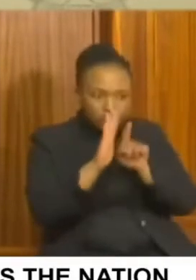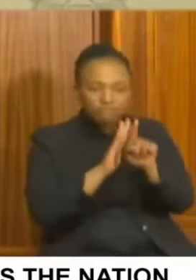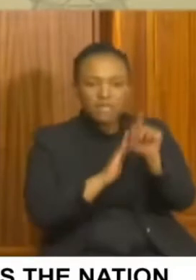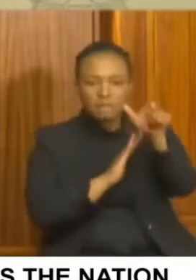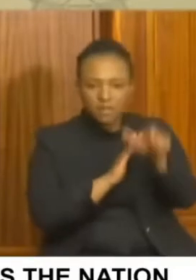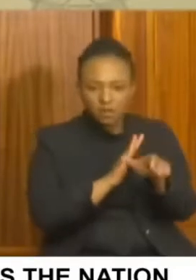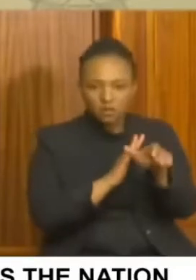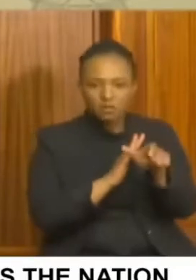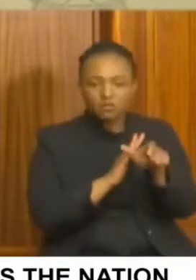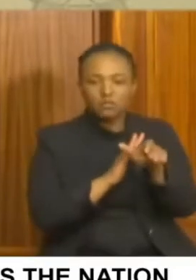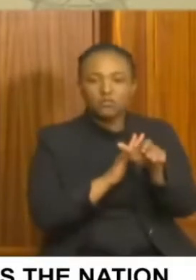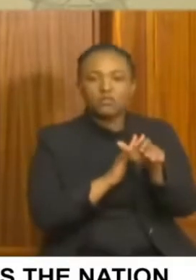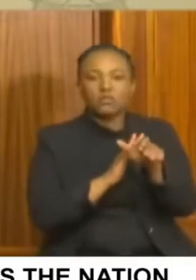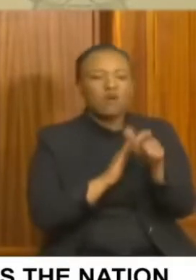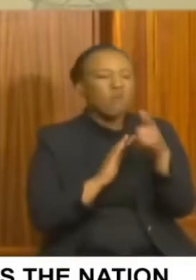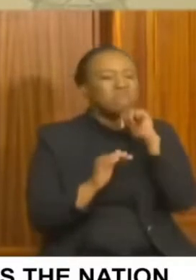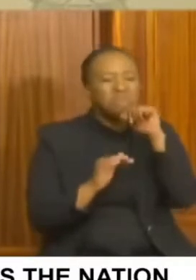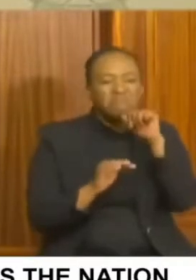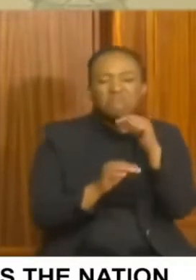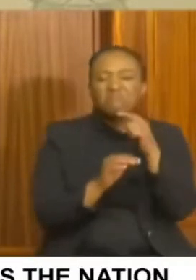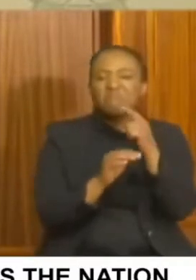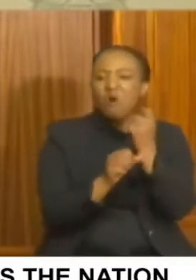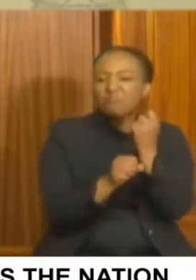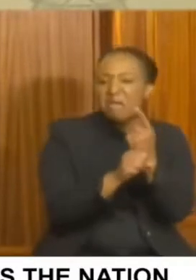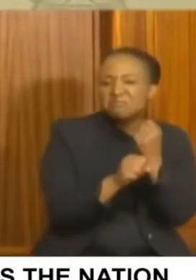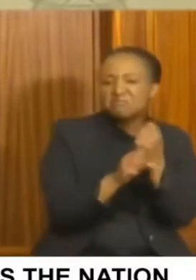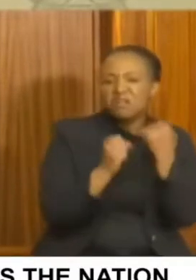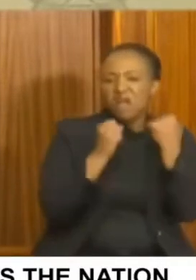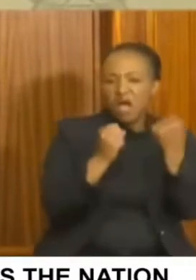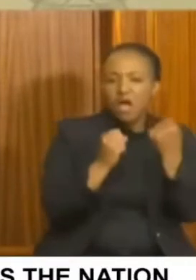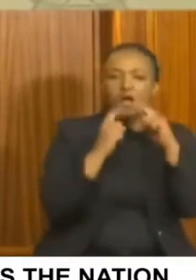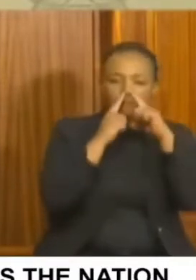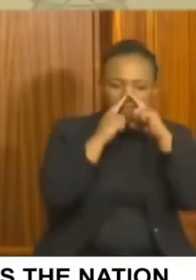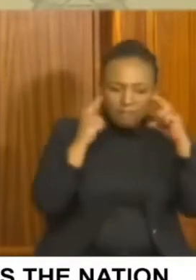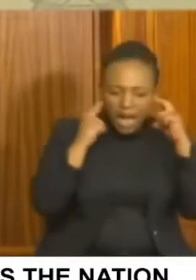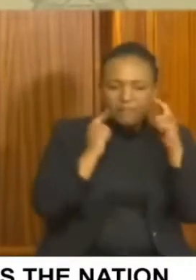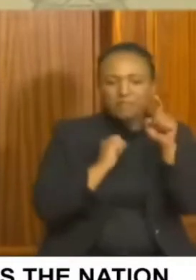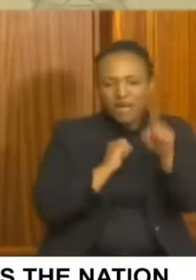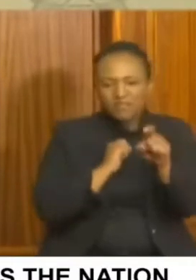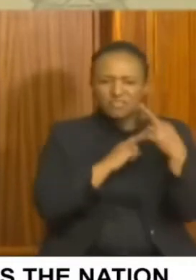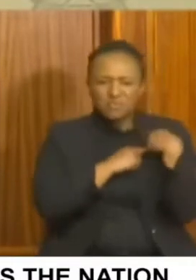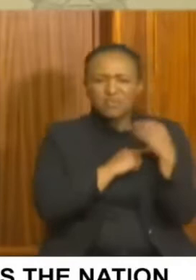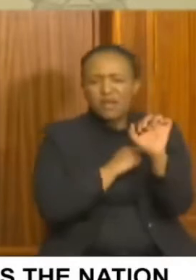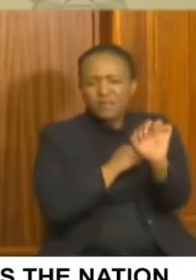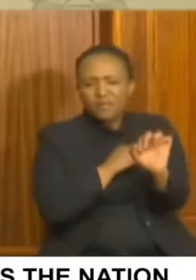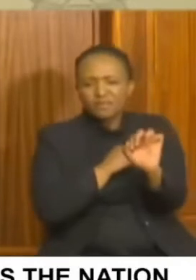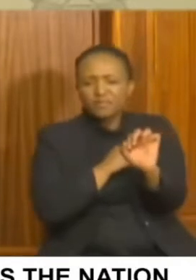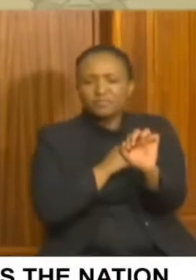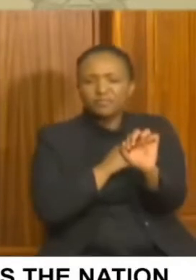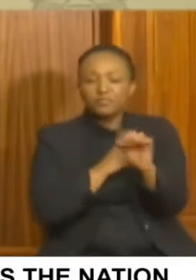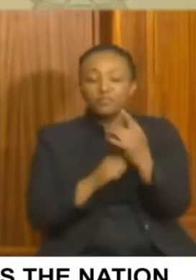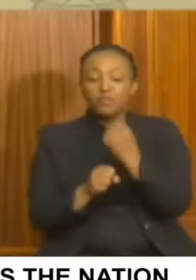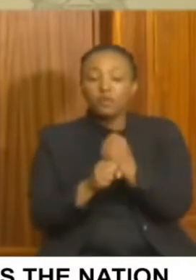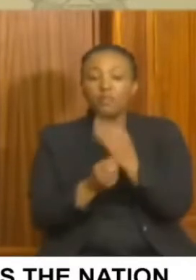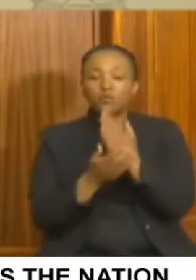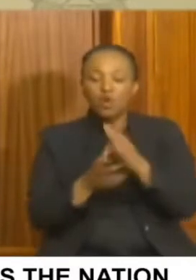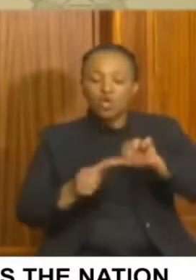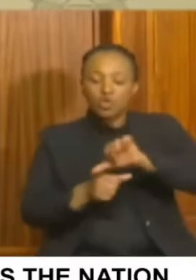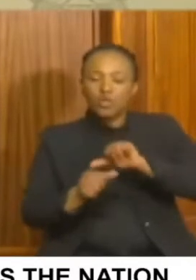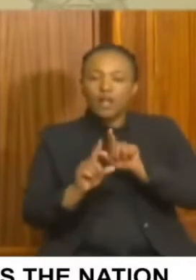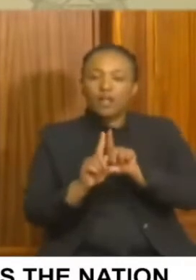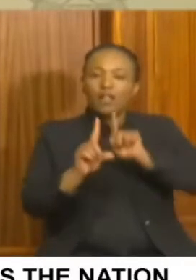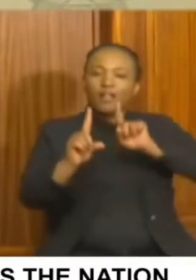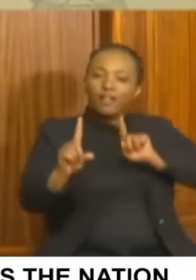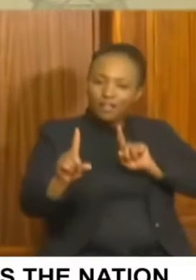premises or in their vehicles wear masks. The world's sickest joke, Republic of South Africa. Appropriate social